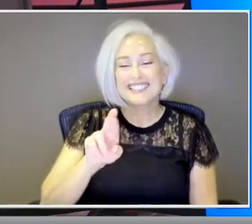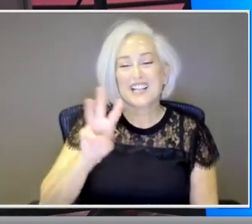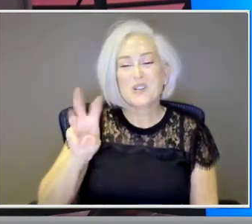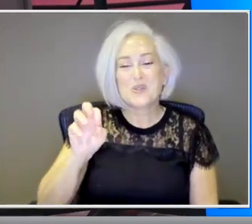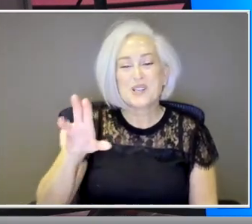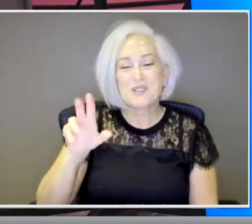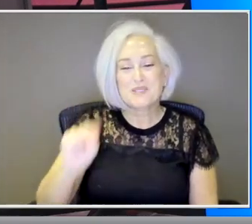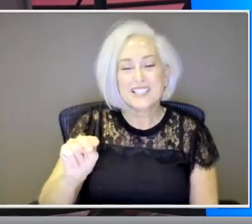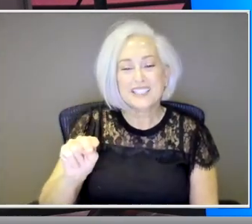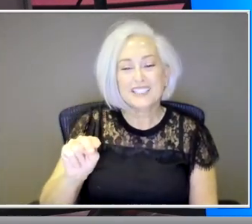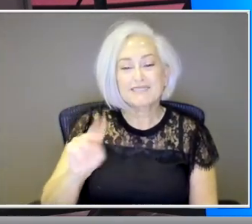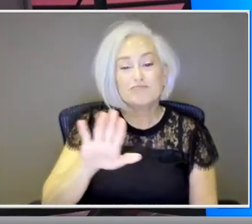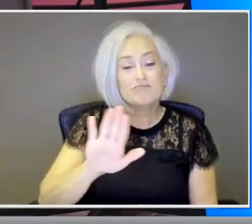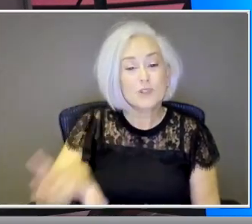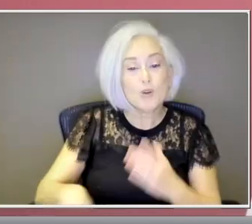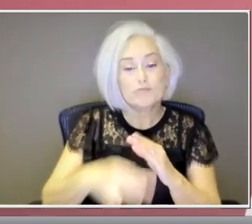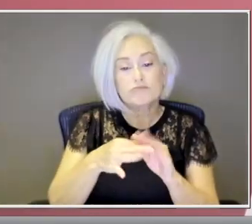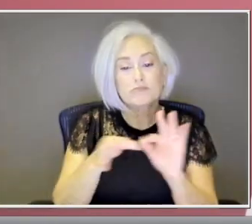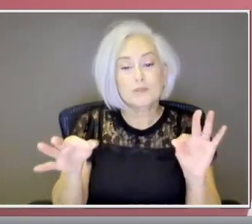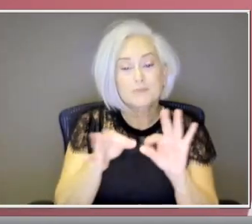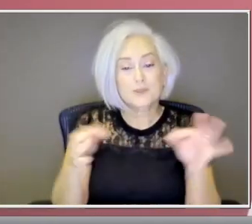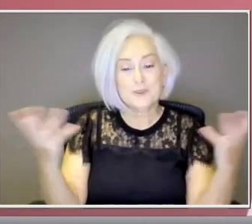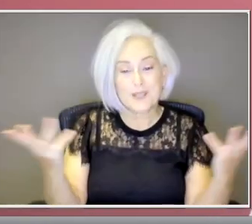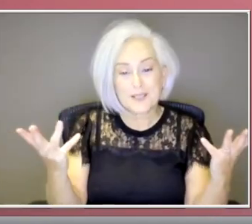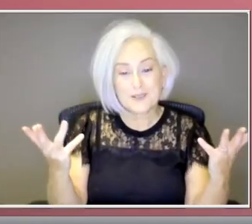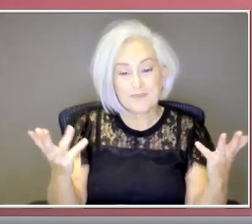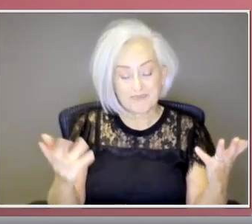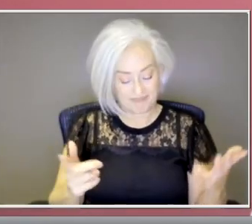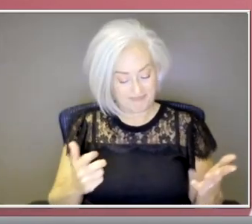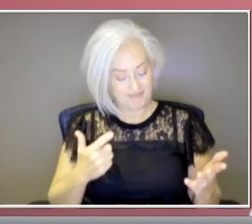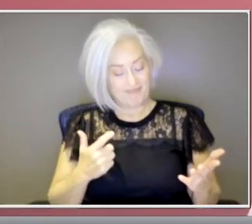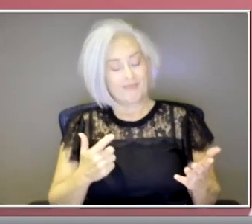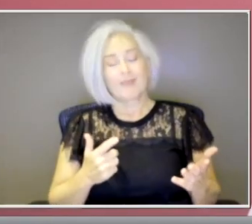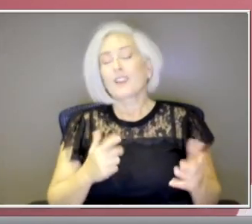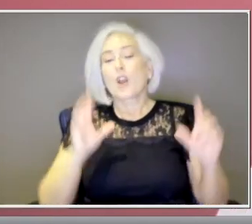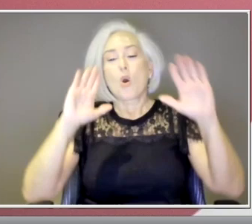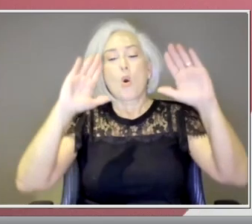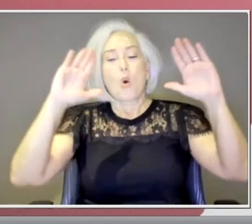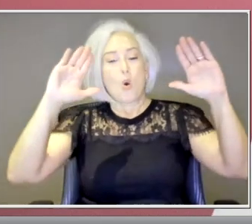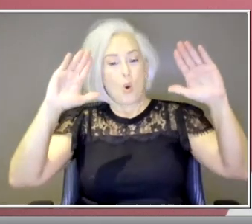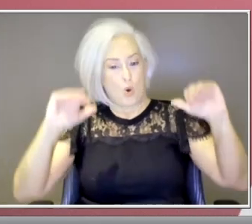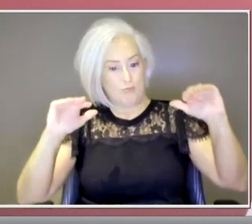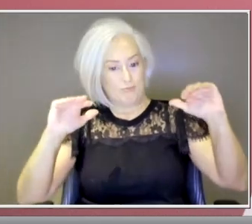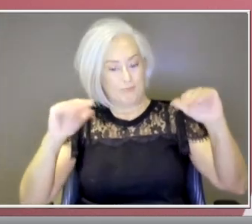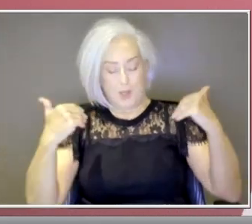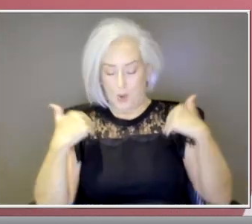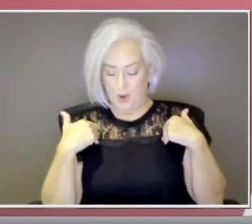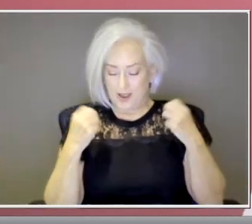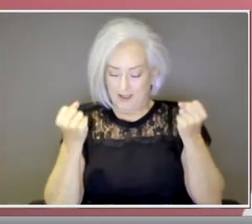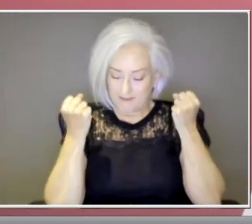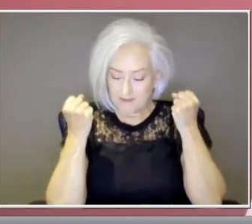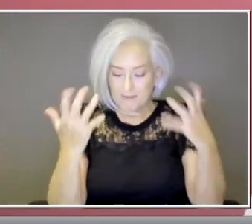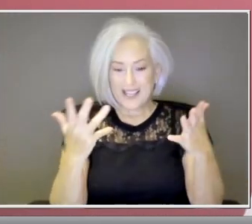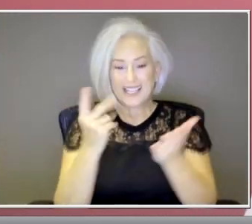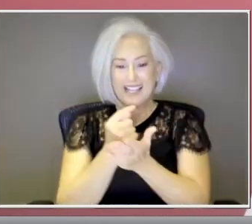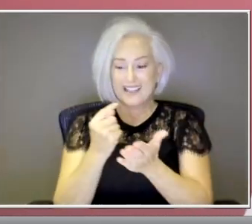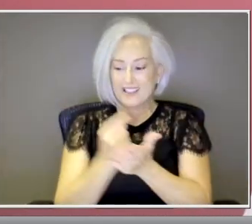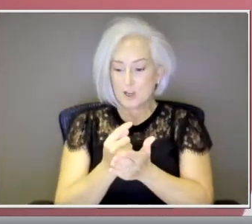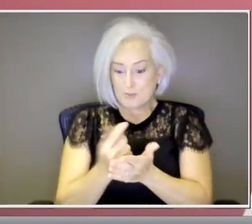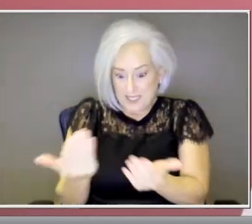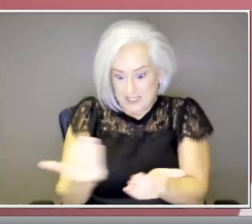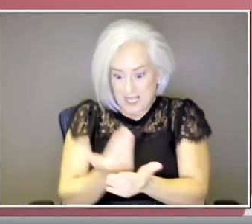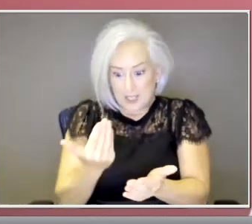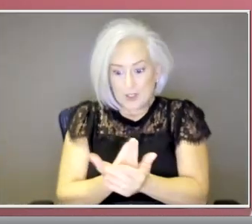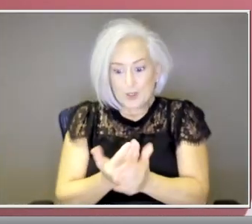to add? I think it's that message of hope, and that we have so many more therapies with so many more coming down the road and